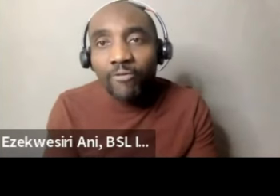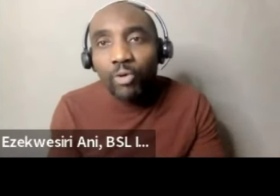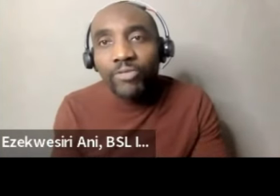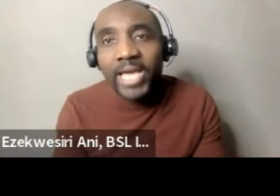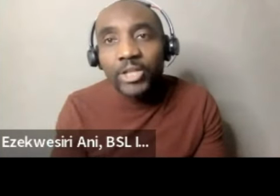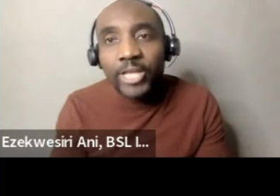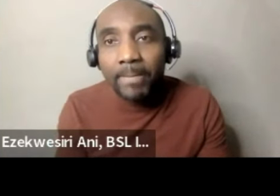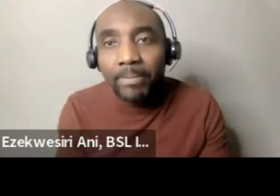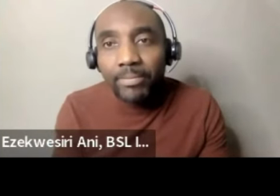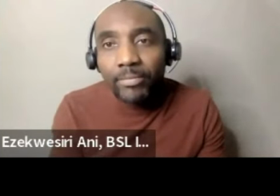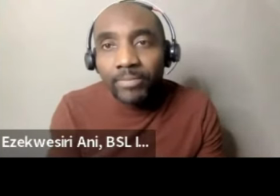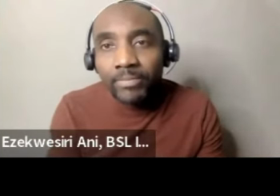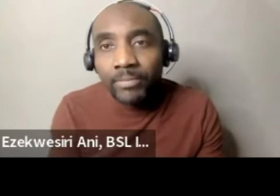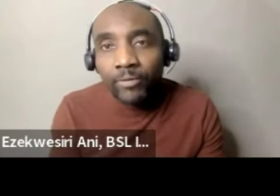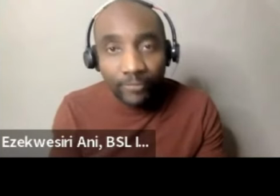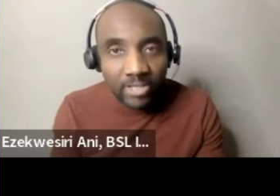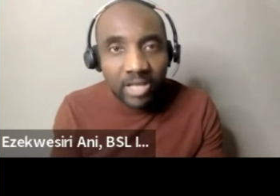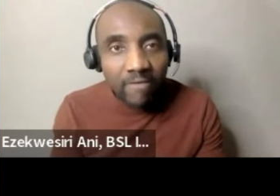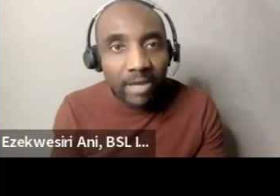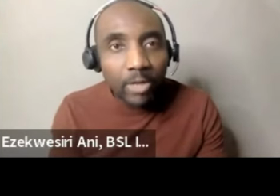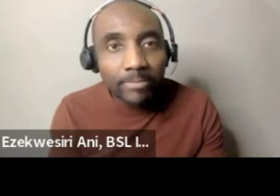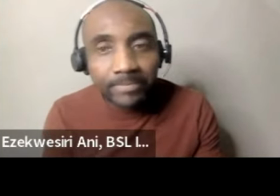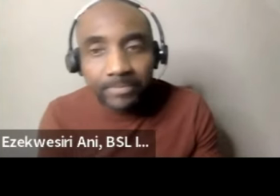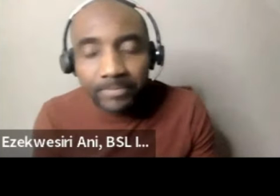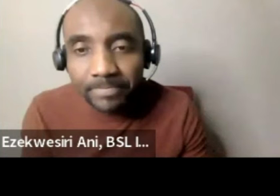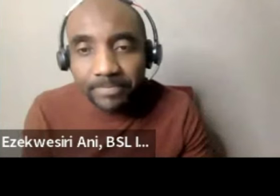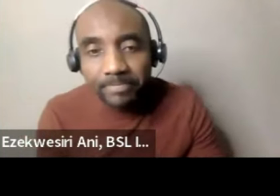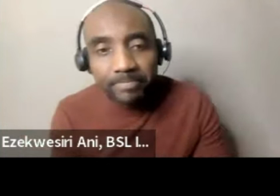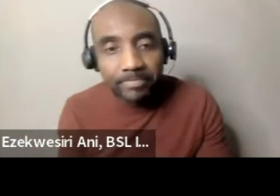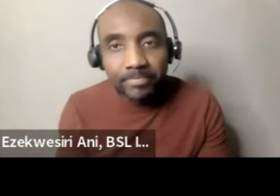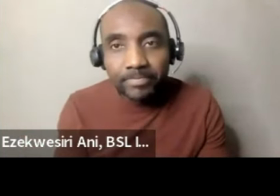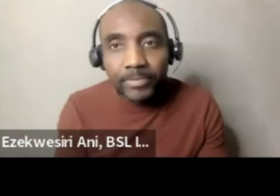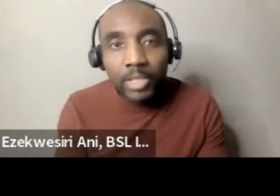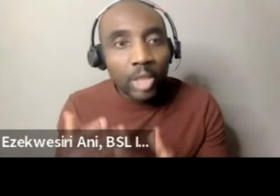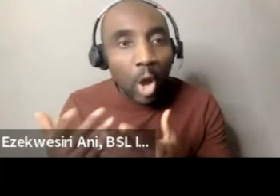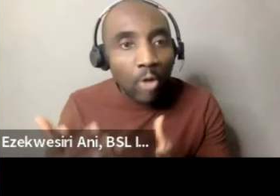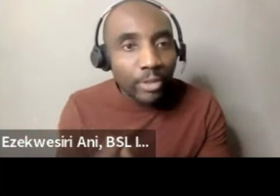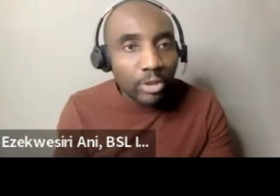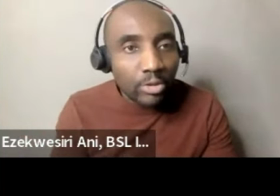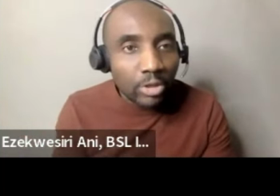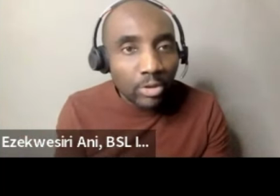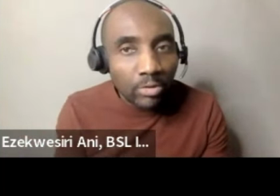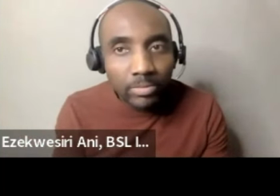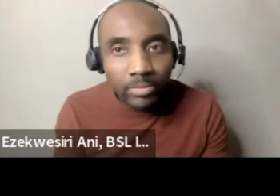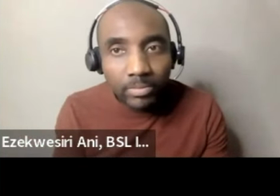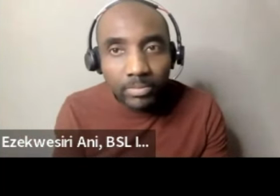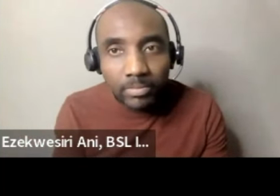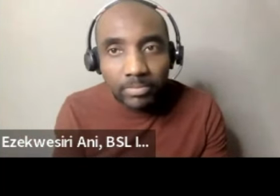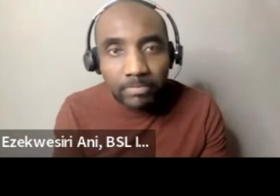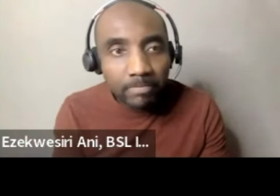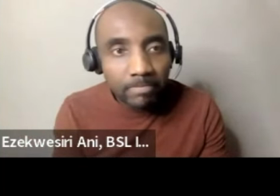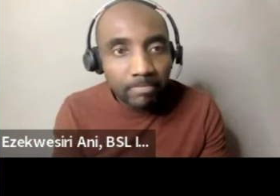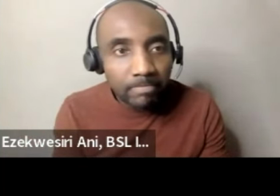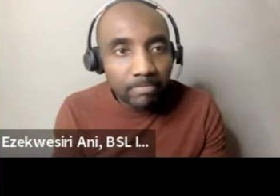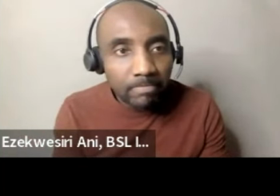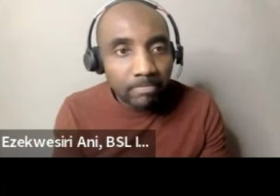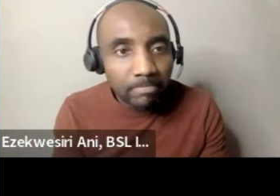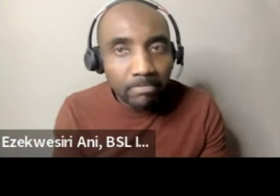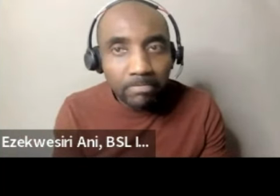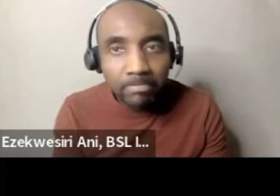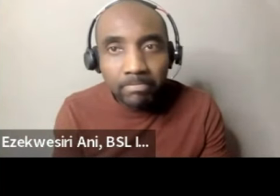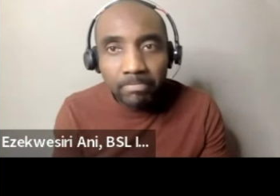going to kick off with the AGM for the first half hour. So over to Sue.